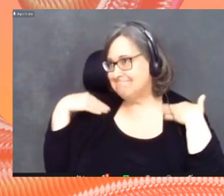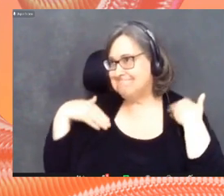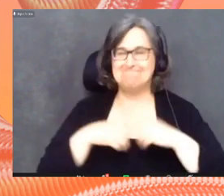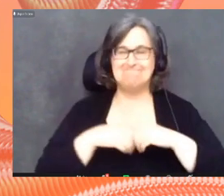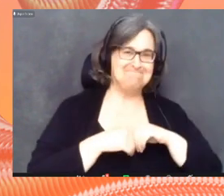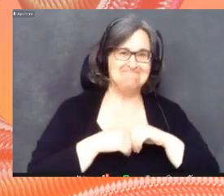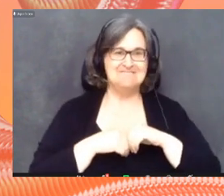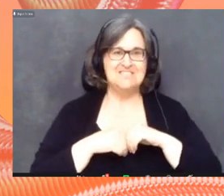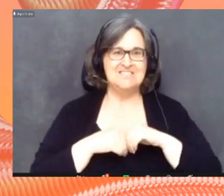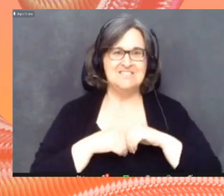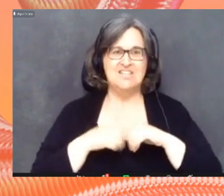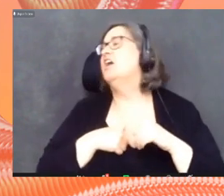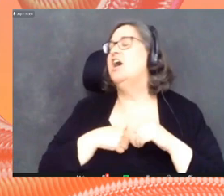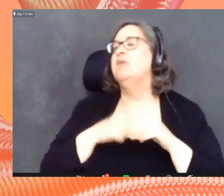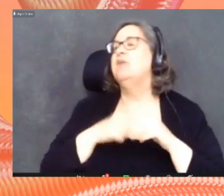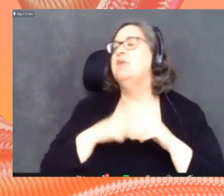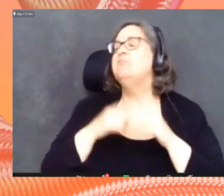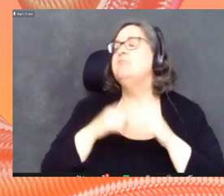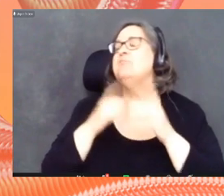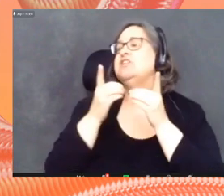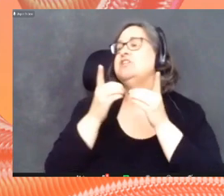I'm a divorcee. It's an identity.